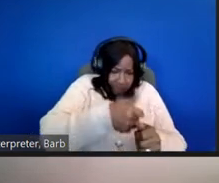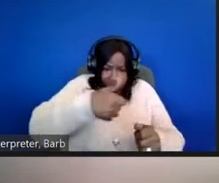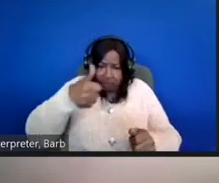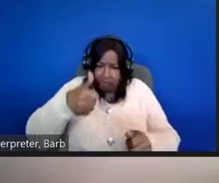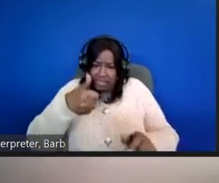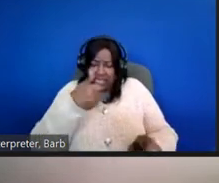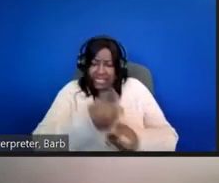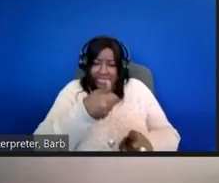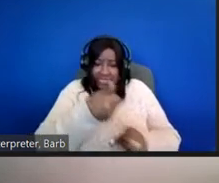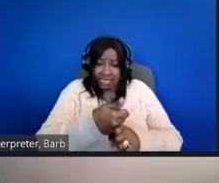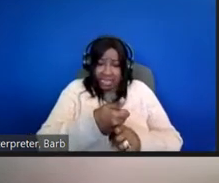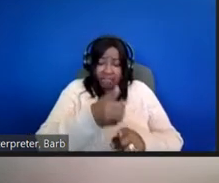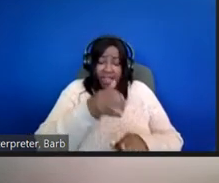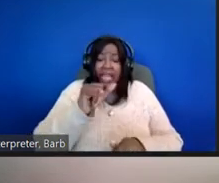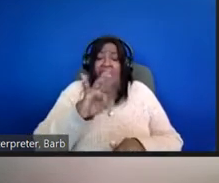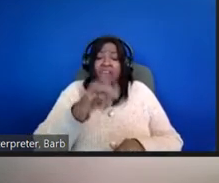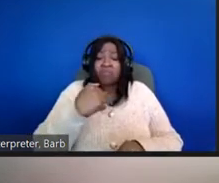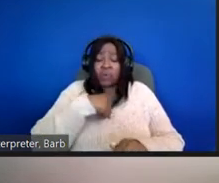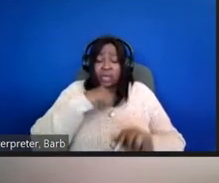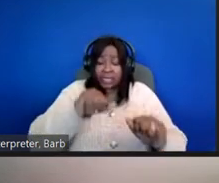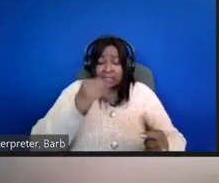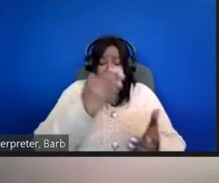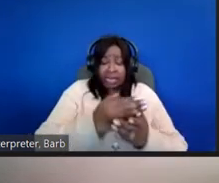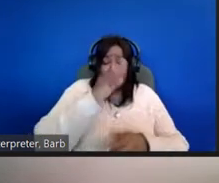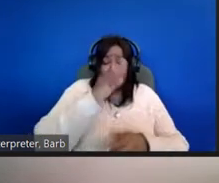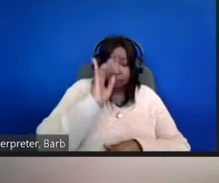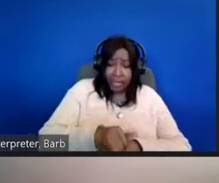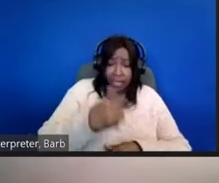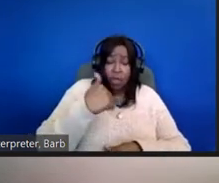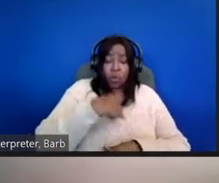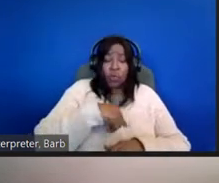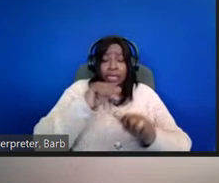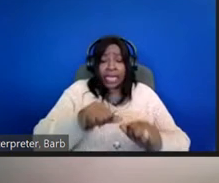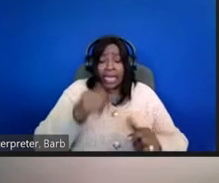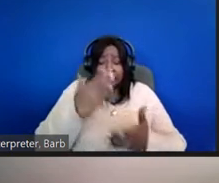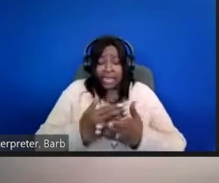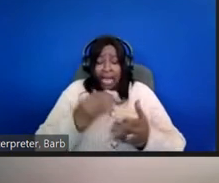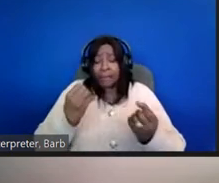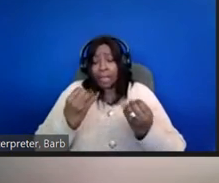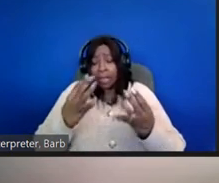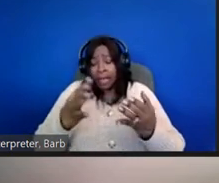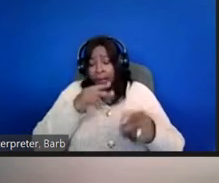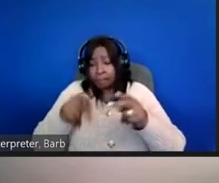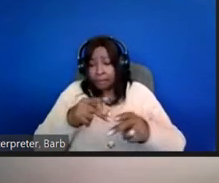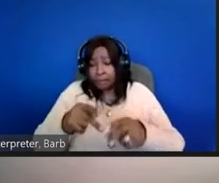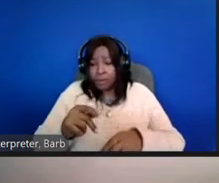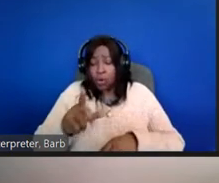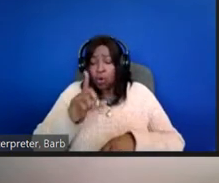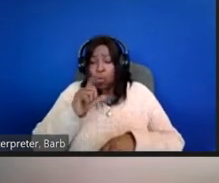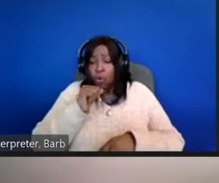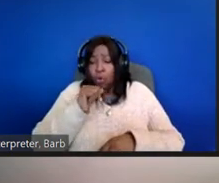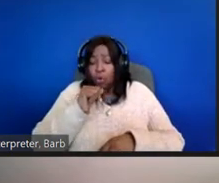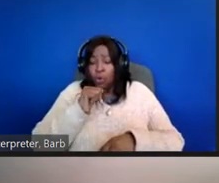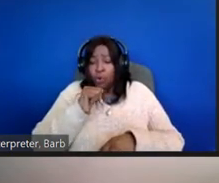can stop that, we can stop a lot of people that have ill intent